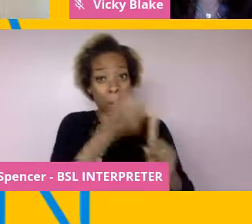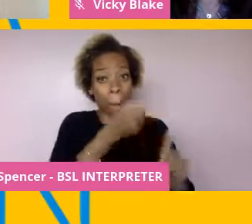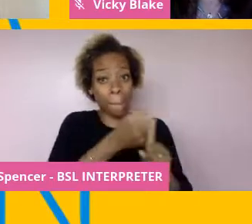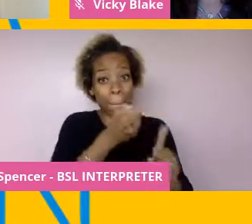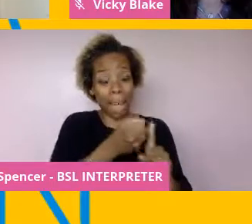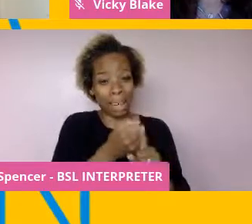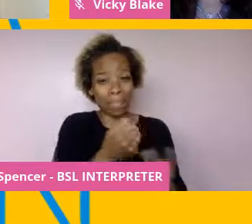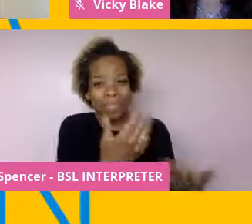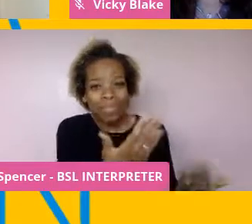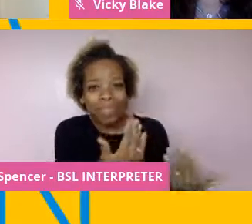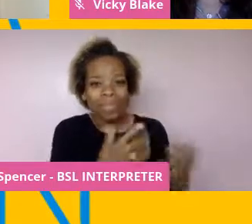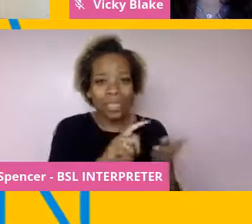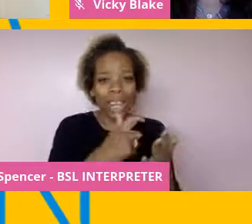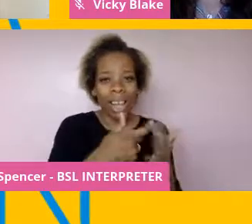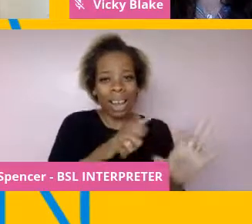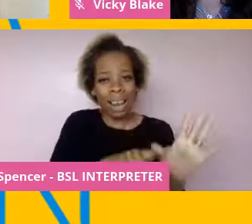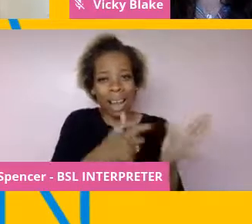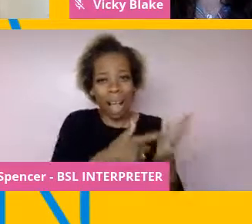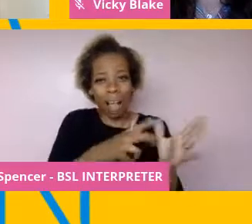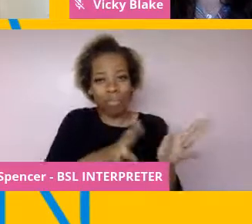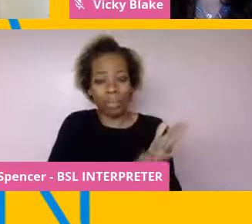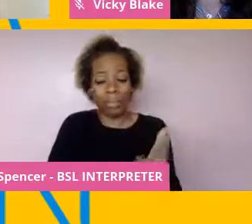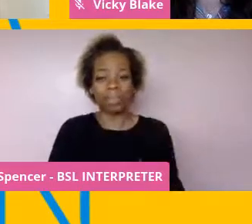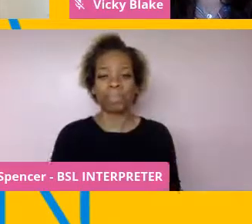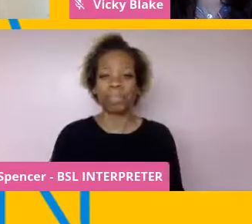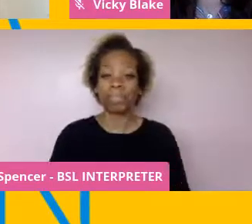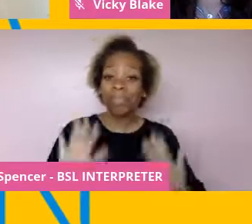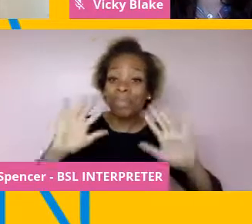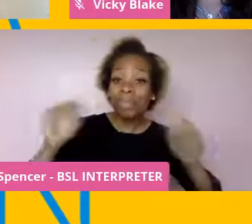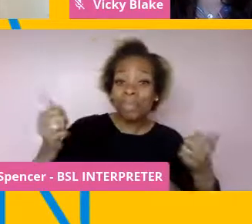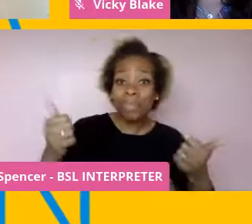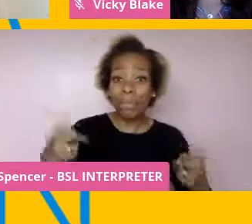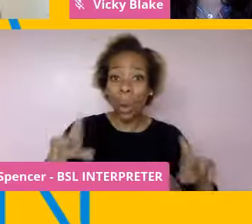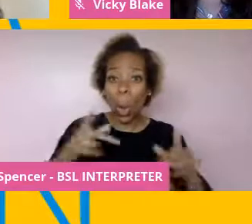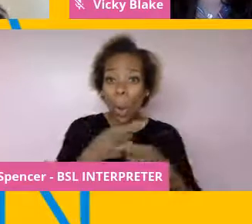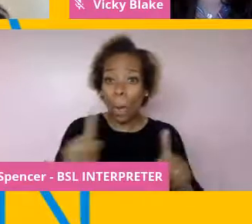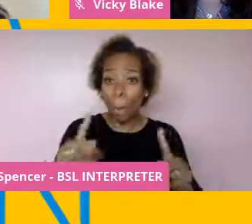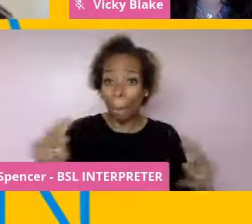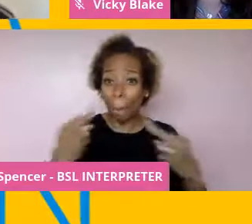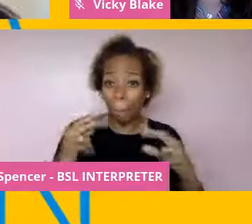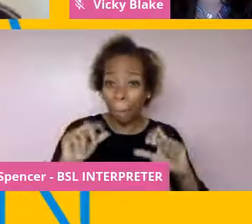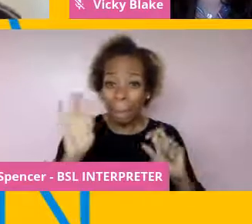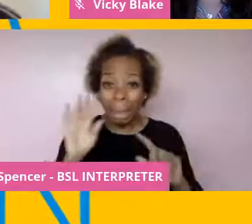you. Thanks. I hope everyone can hear me. Yeah. Yes.